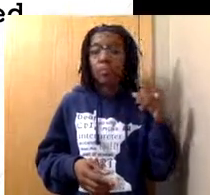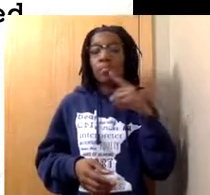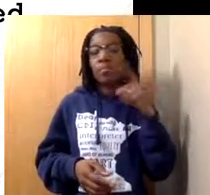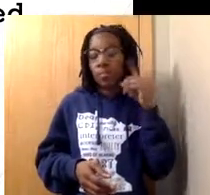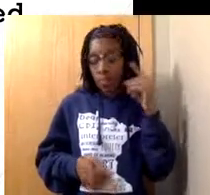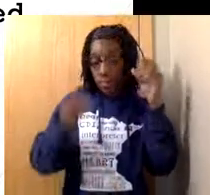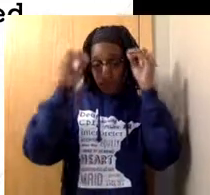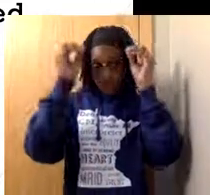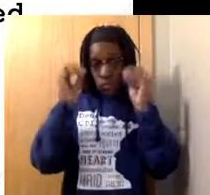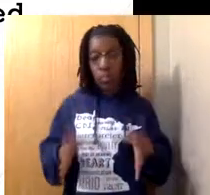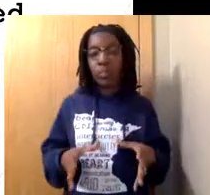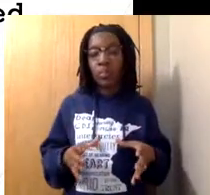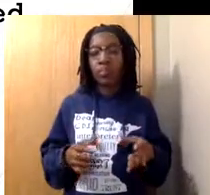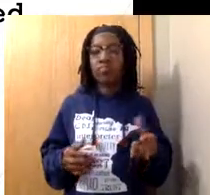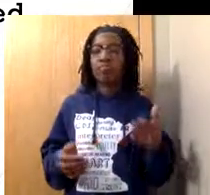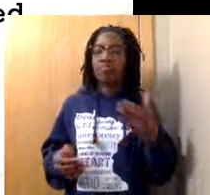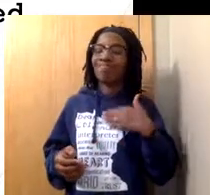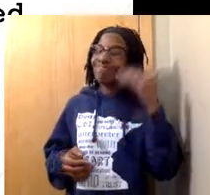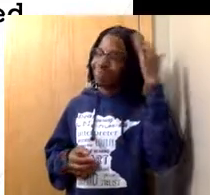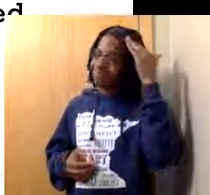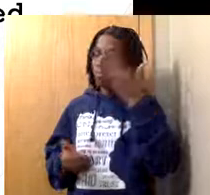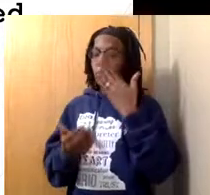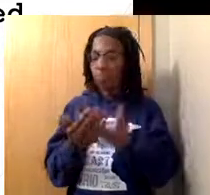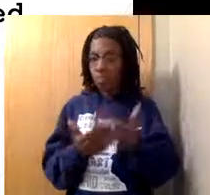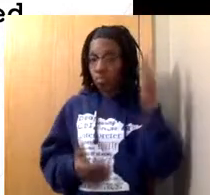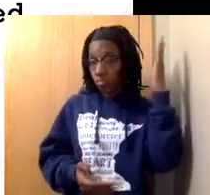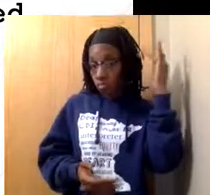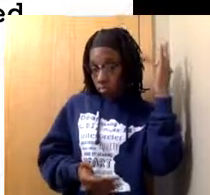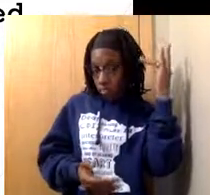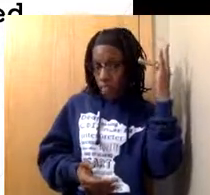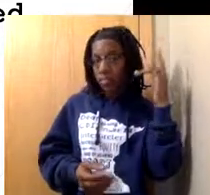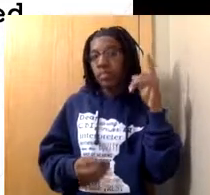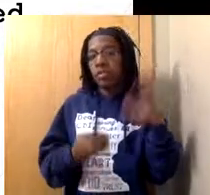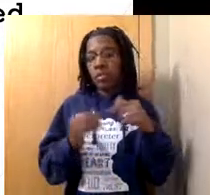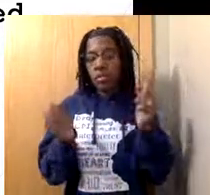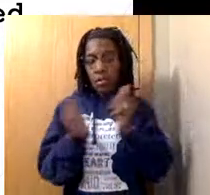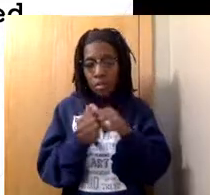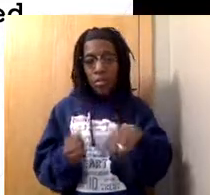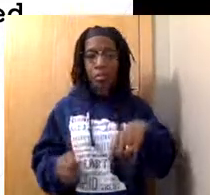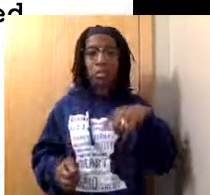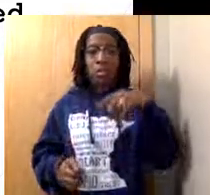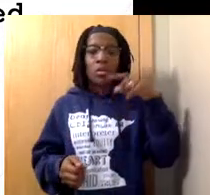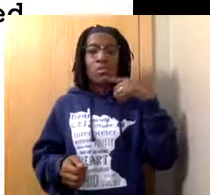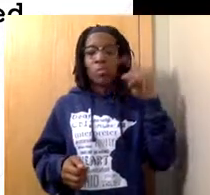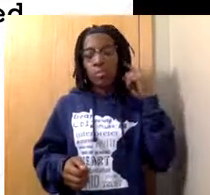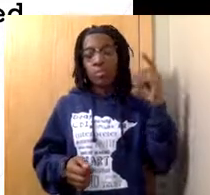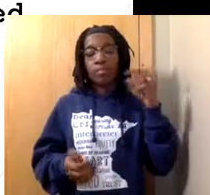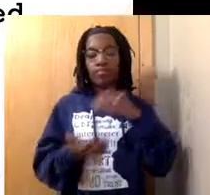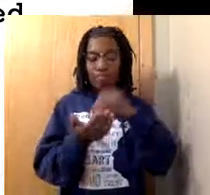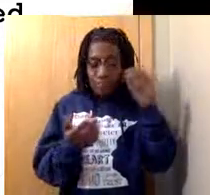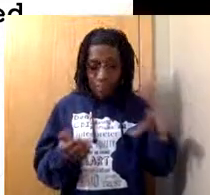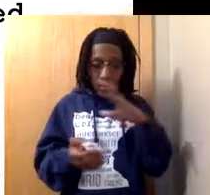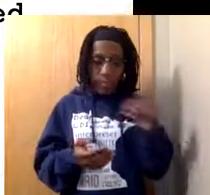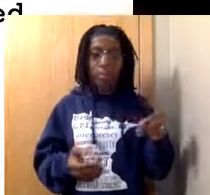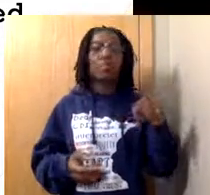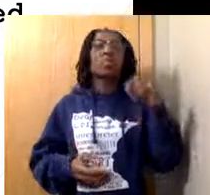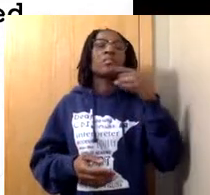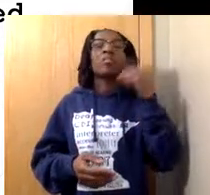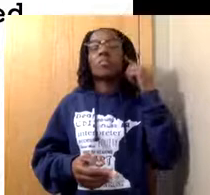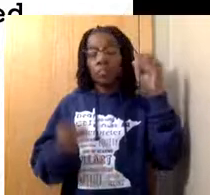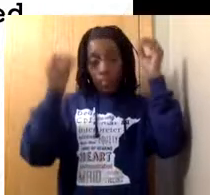which is, I think, is good because with the deaf students and deaf teachers, they're able